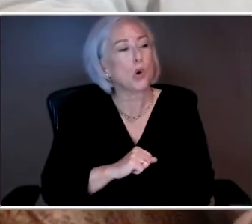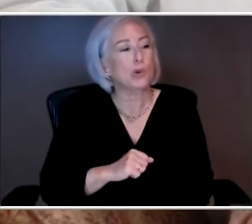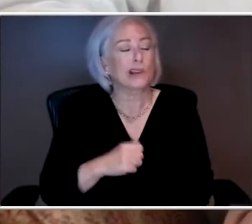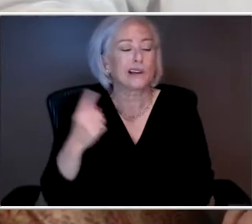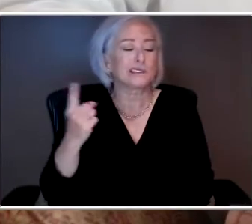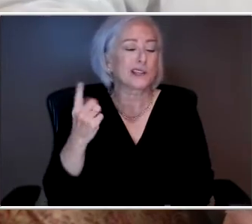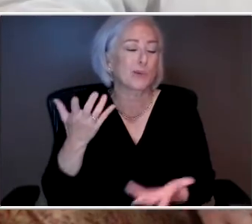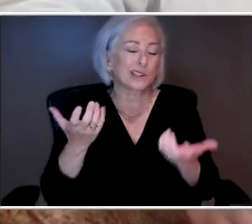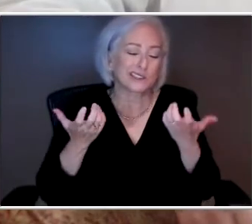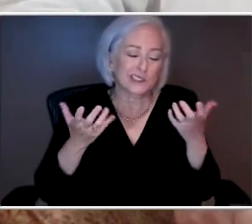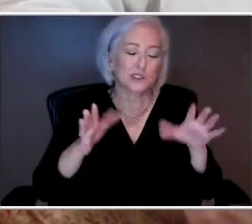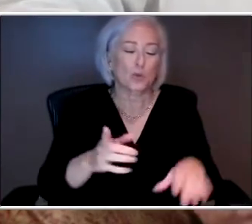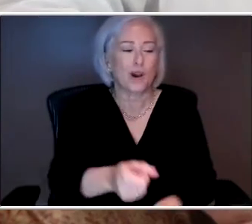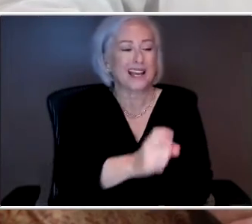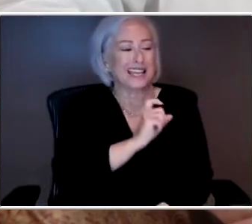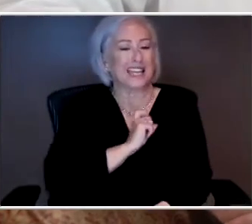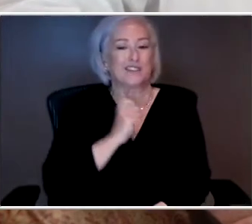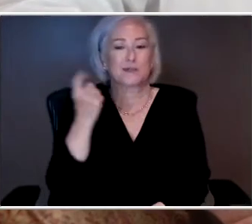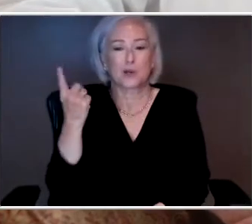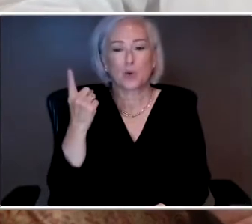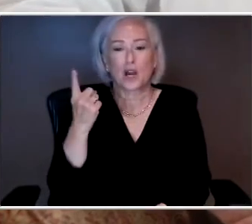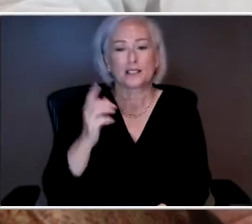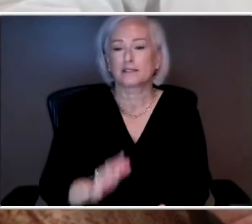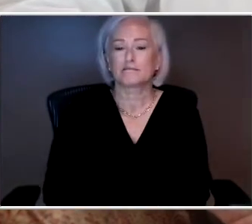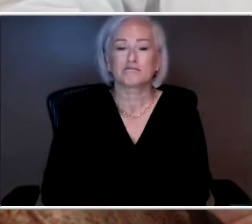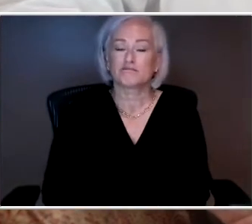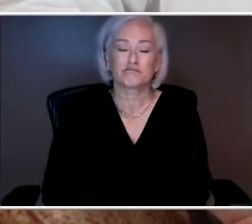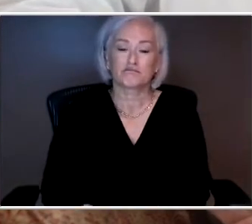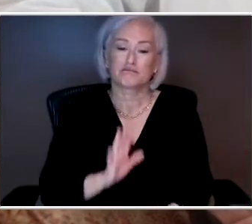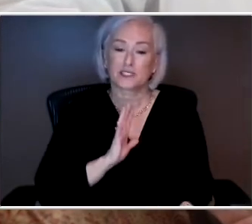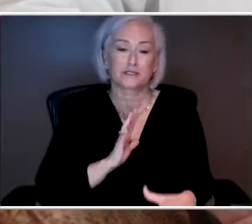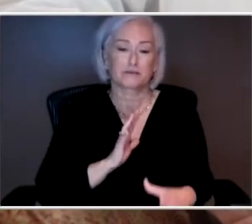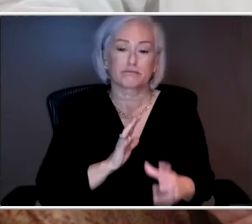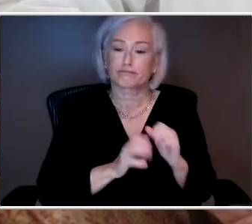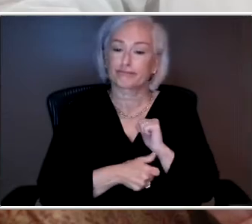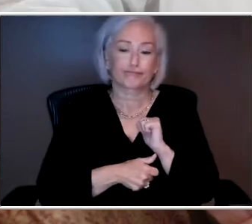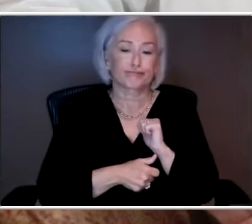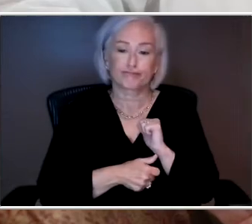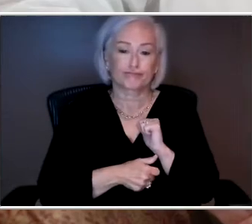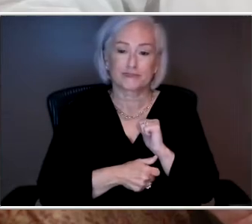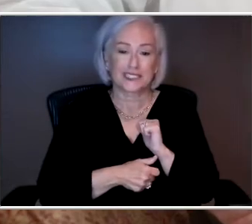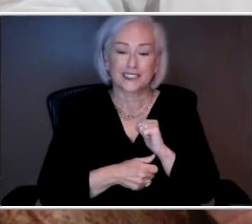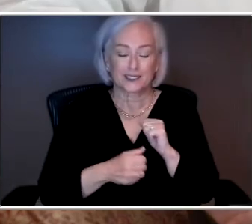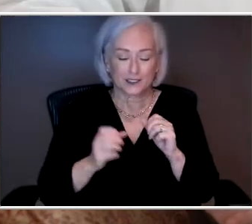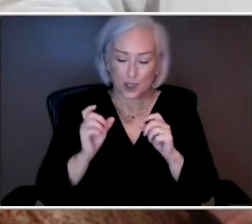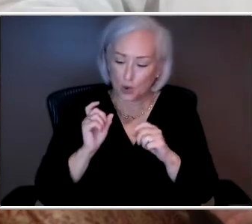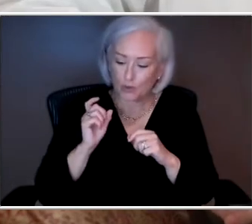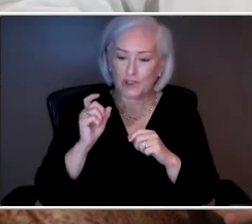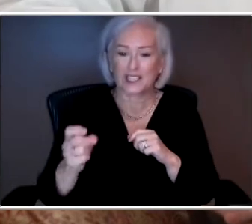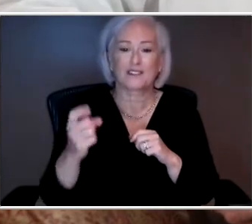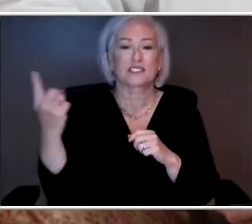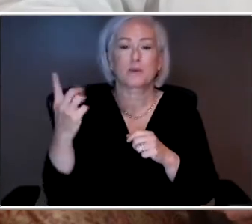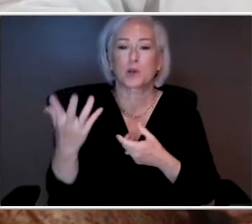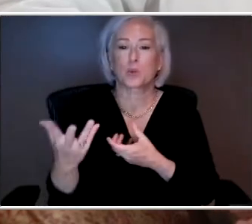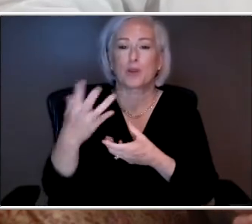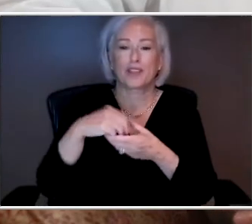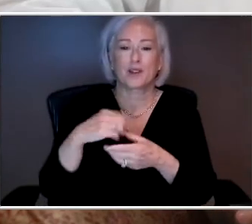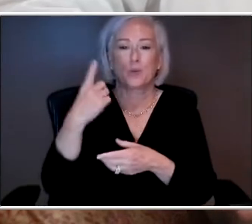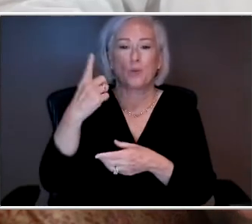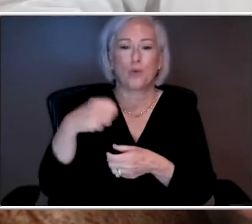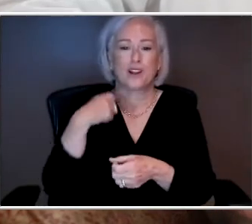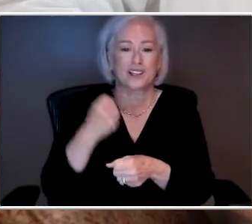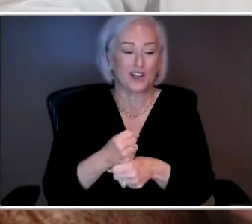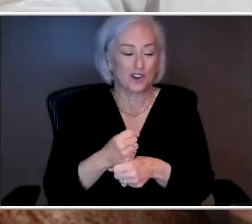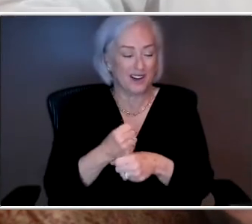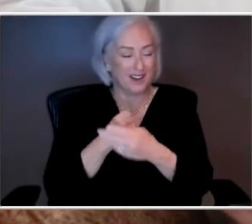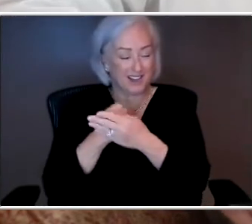that, And I was just so fortunate to get one within a year, when people have waited years and years